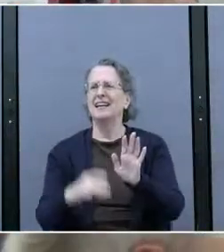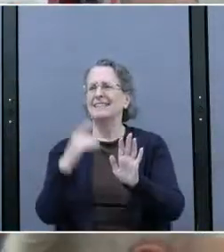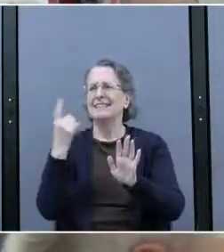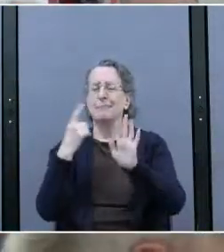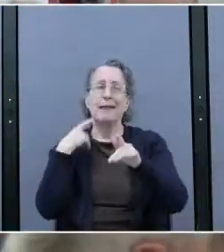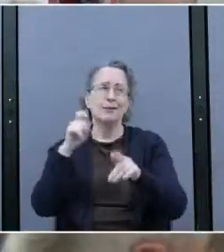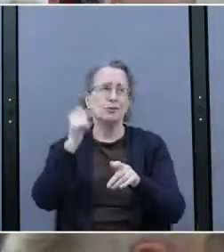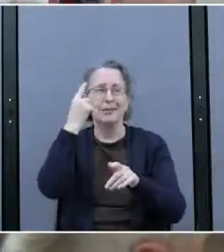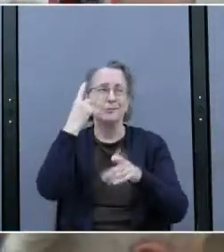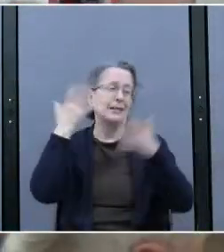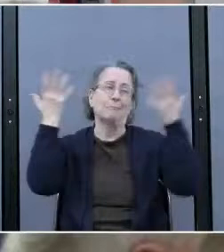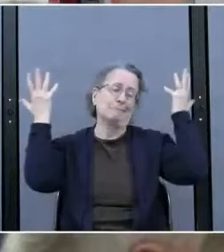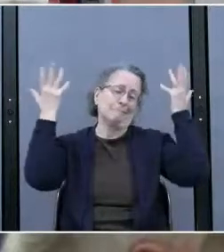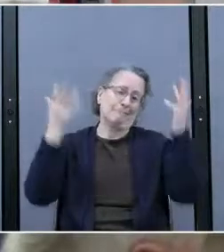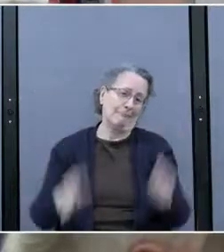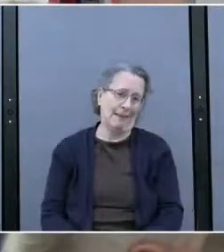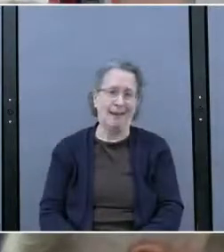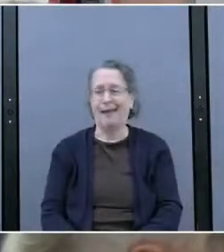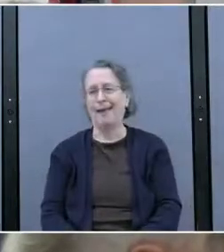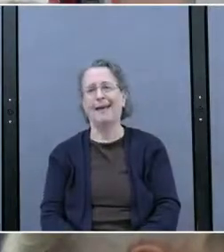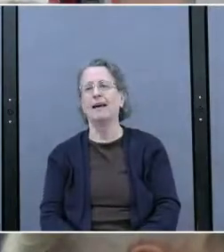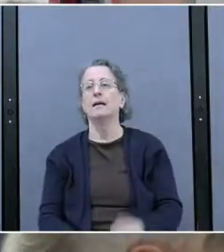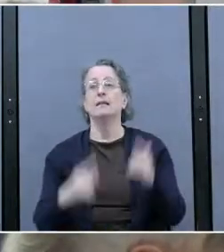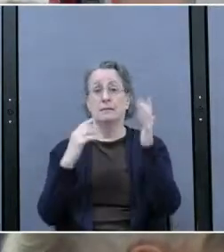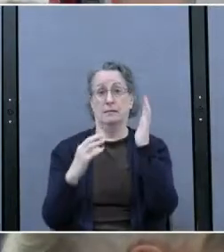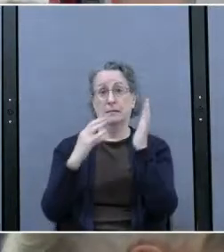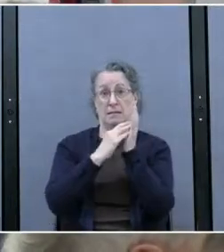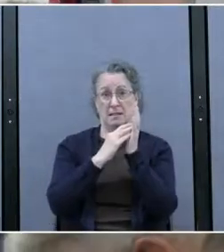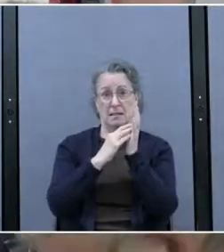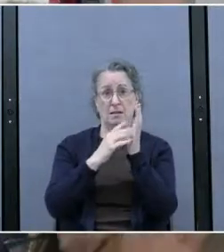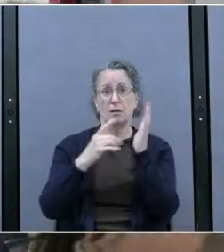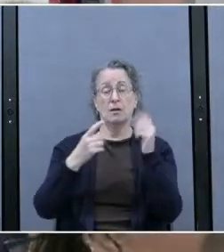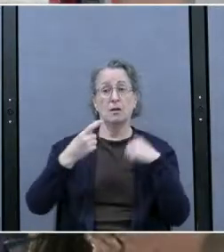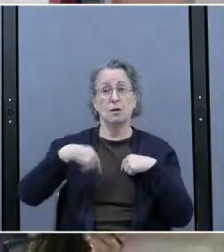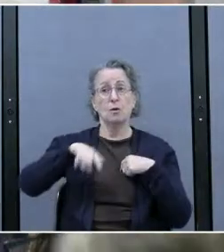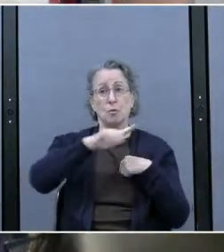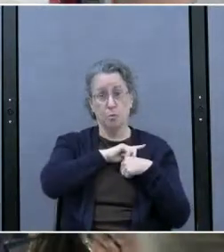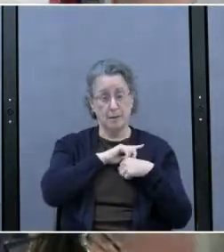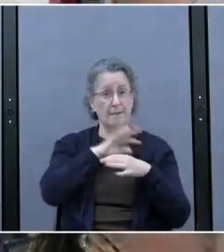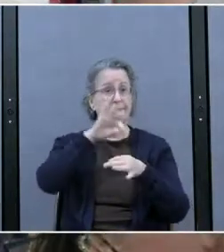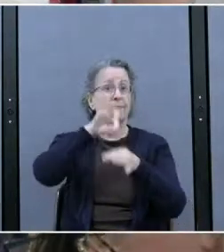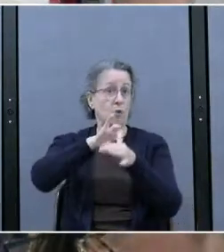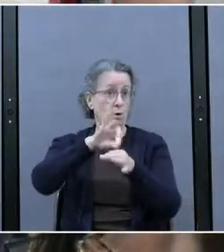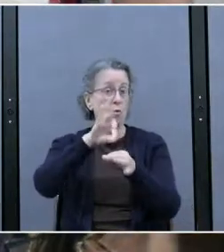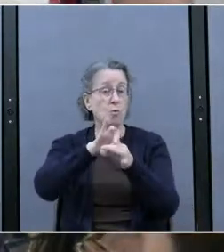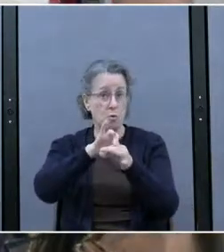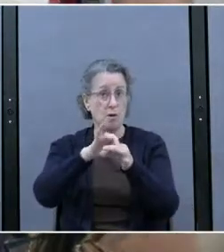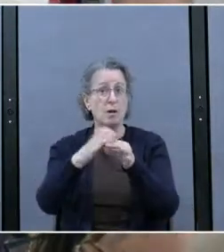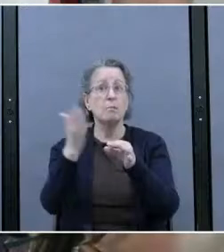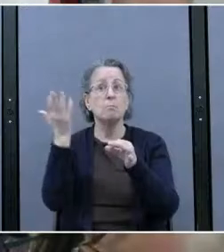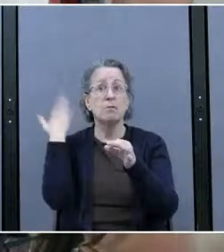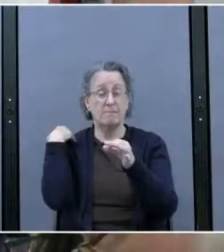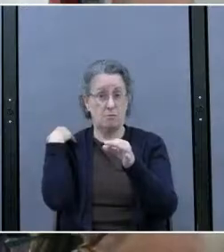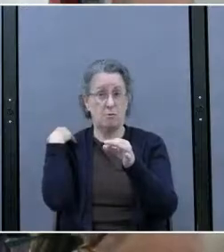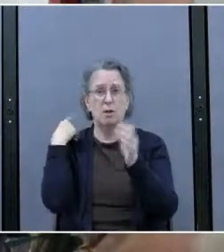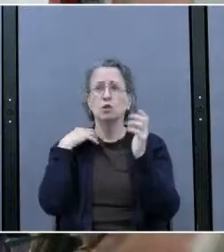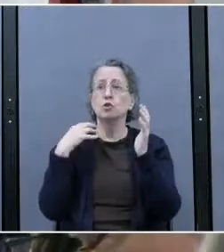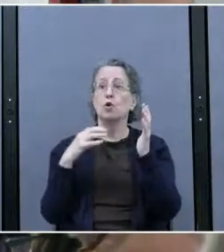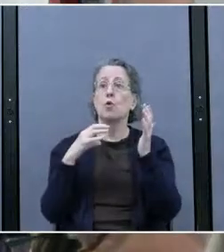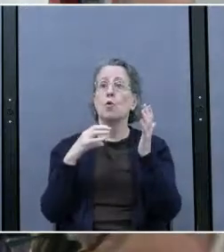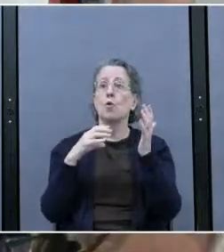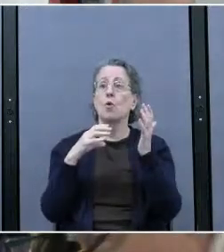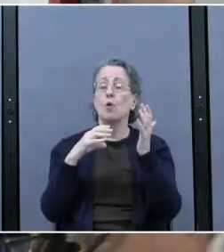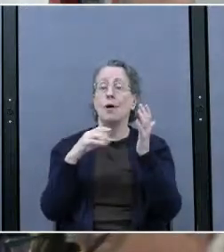busy. This was an article that we voted on, so can you just explain how this article in the warning